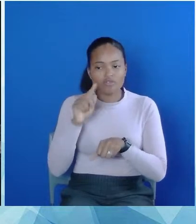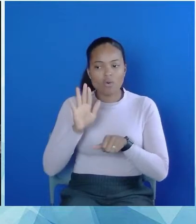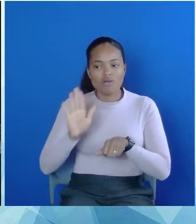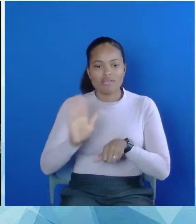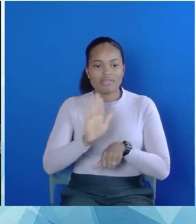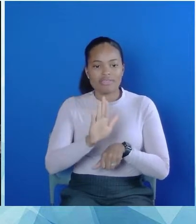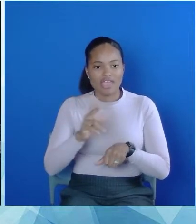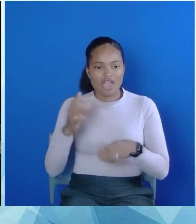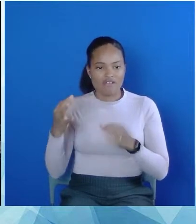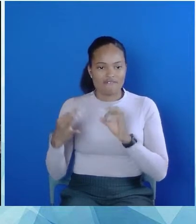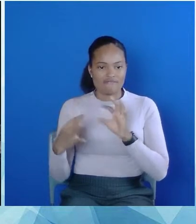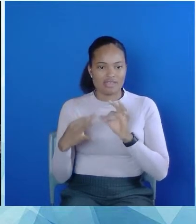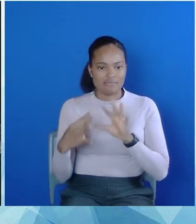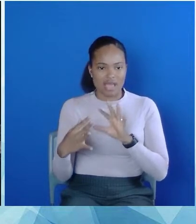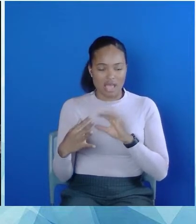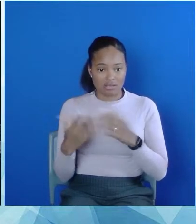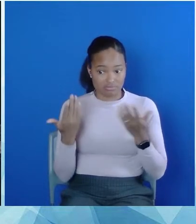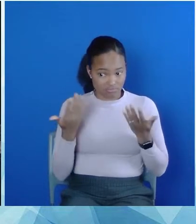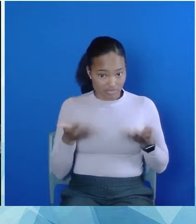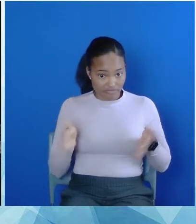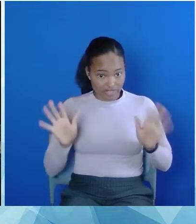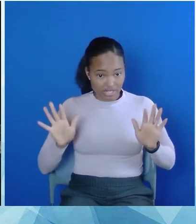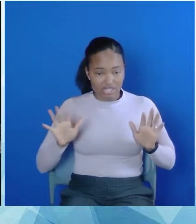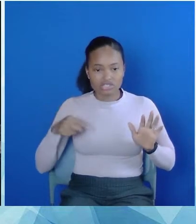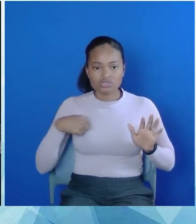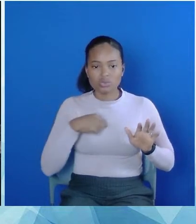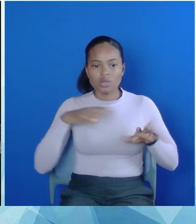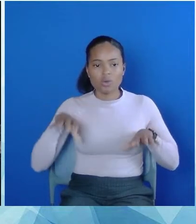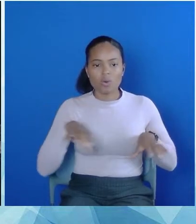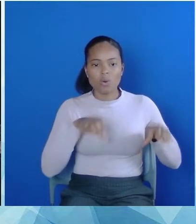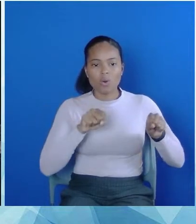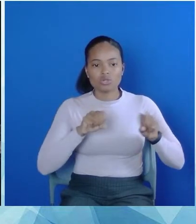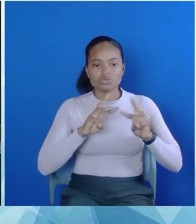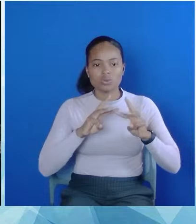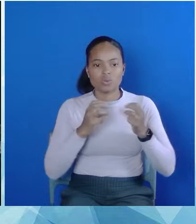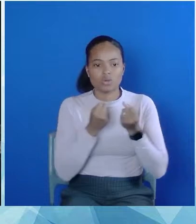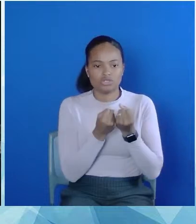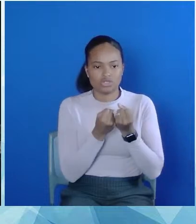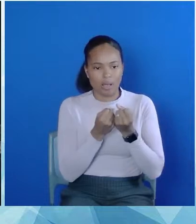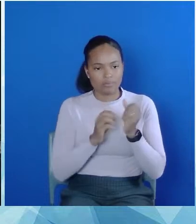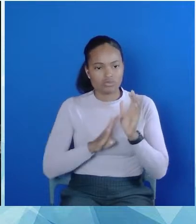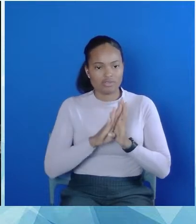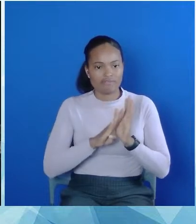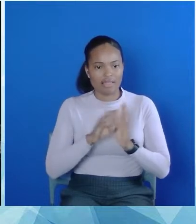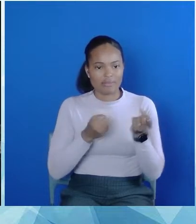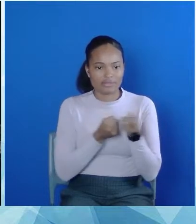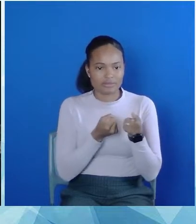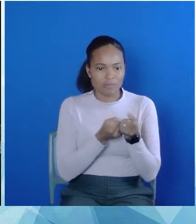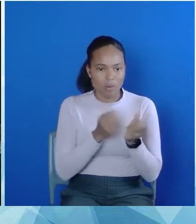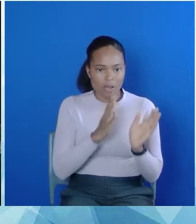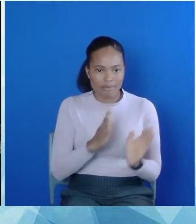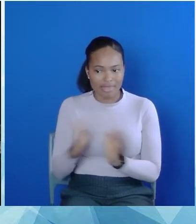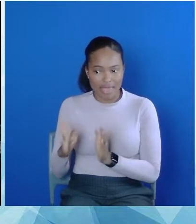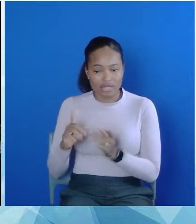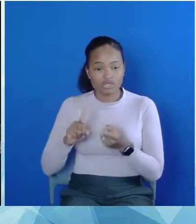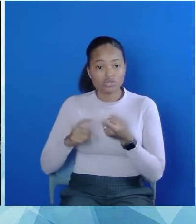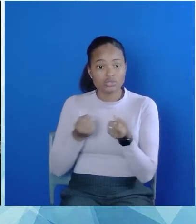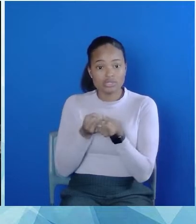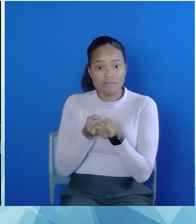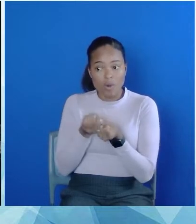After that, we held a workshop to build a support plan structure to support them through the next year.